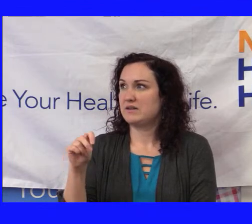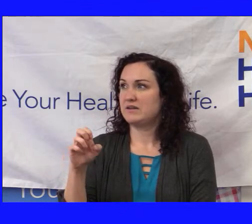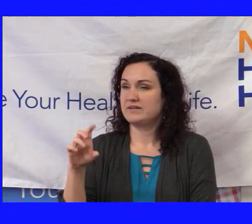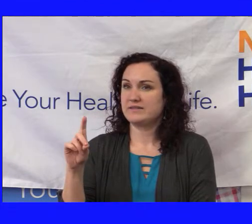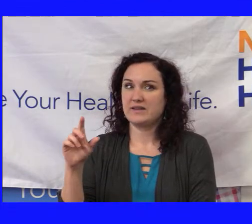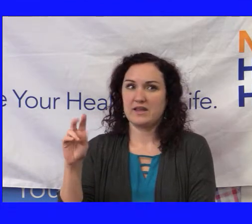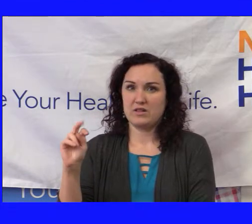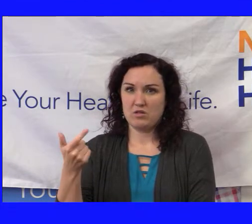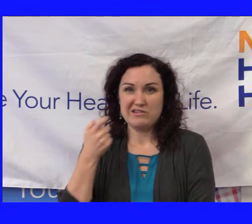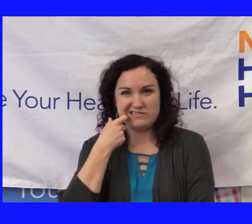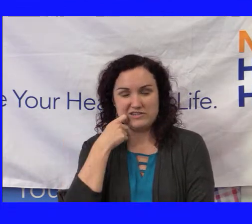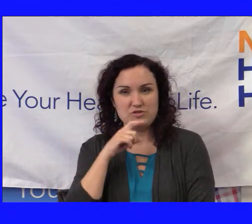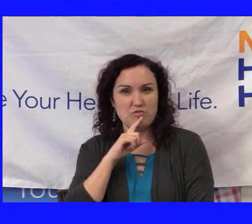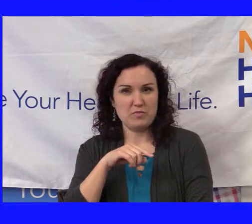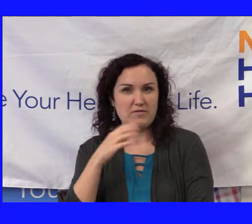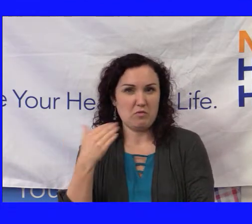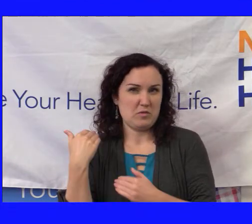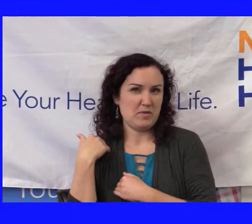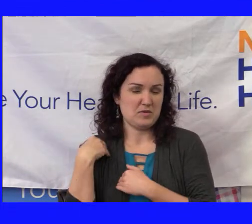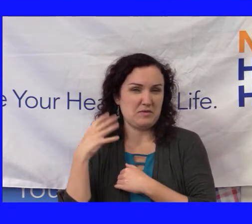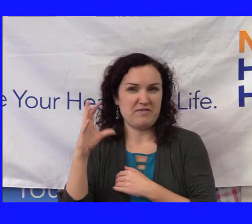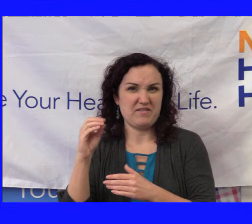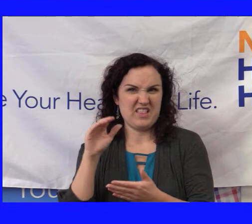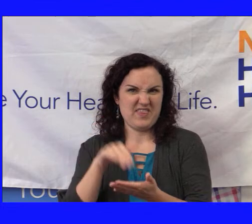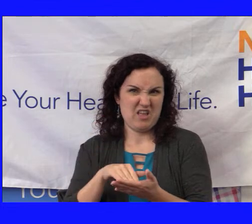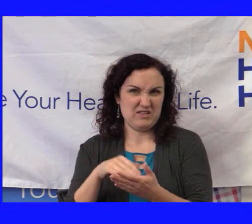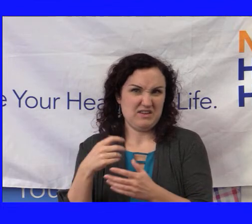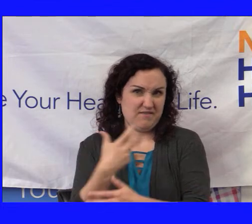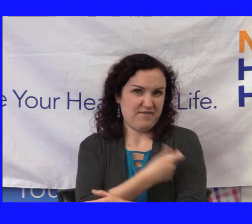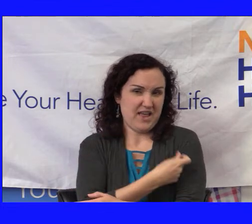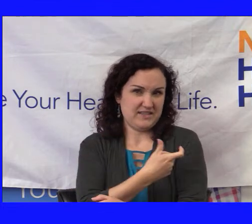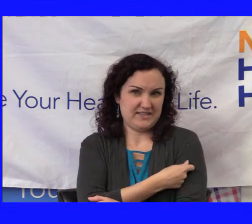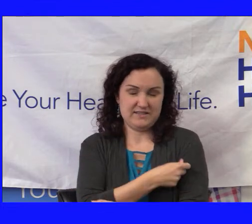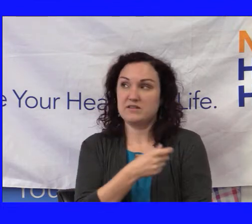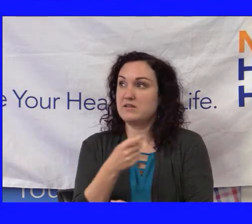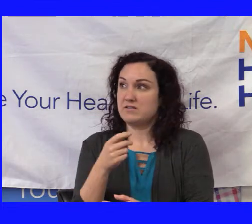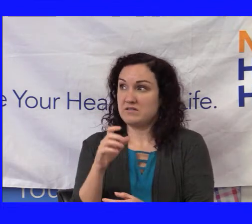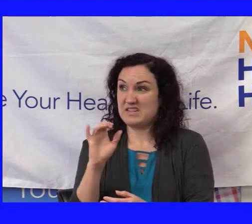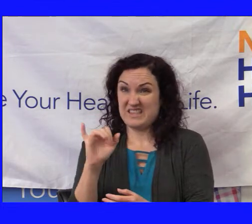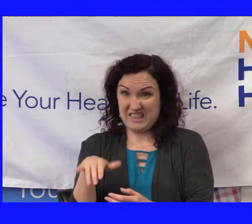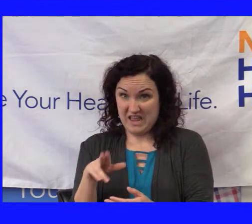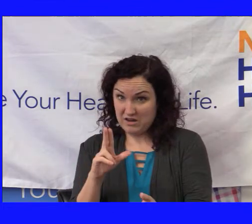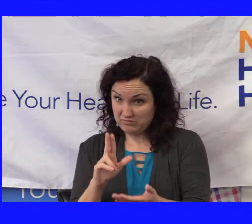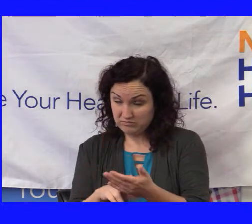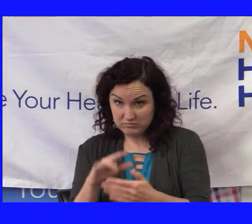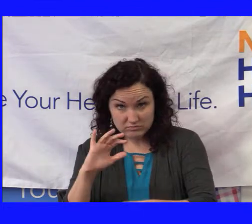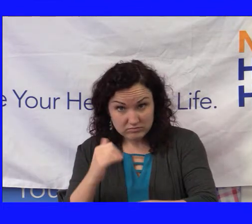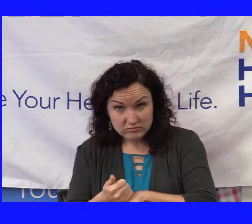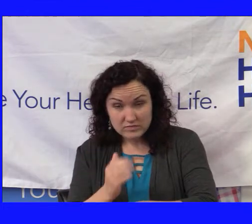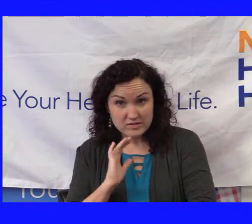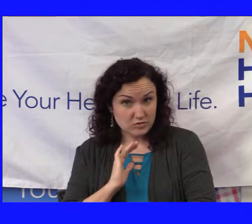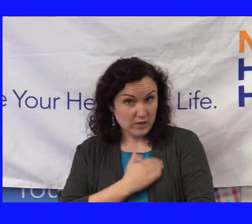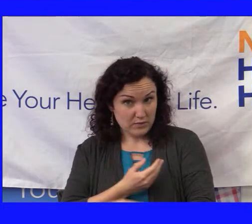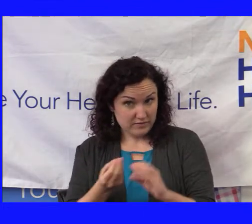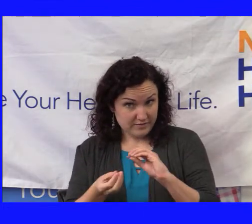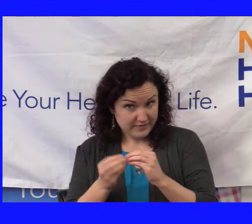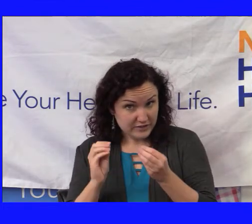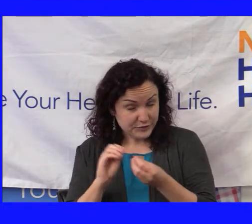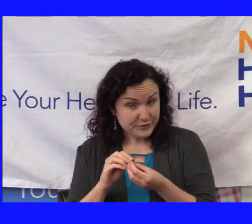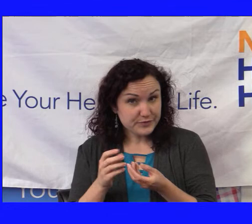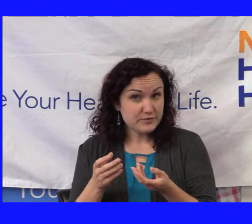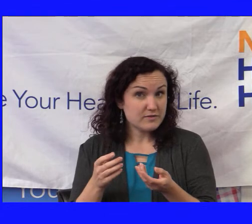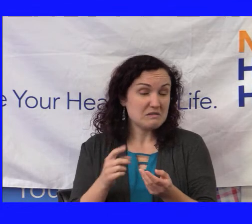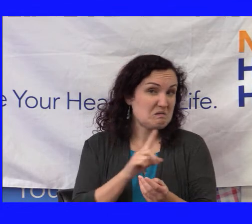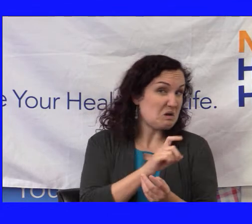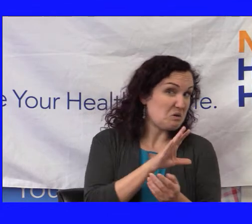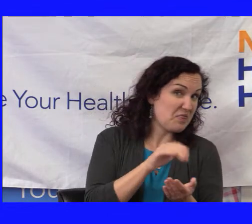were responsible for about 50,000 vaccines. Is that enrolled into our figures, whether it's the